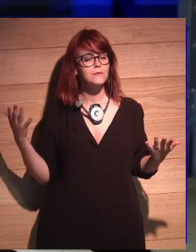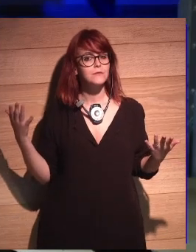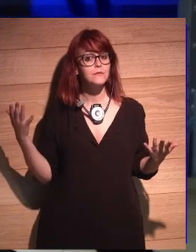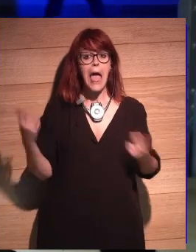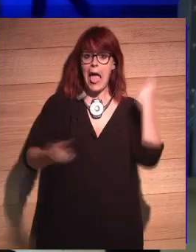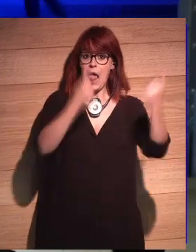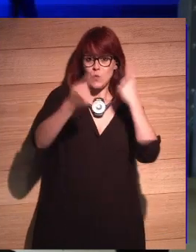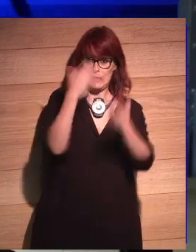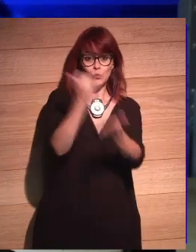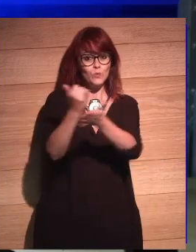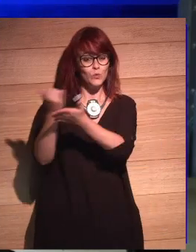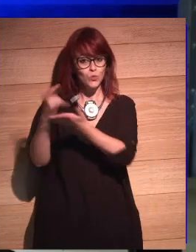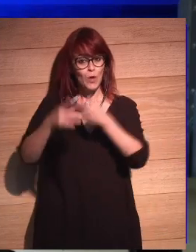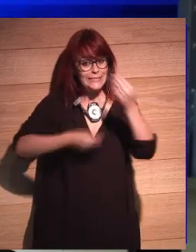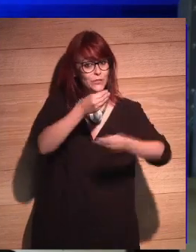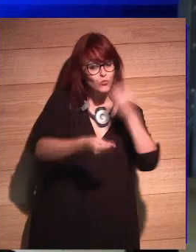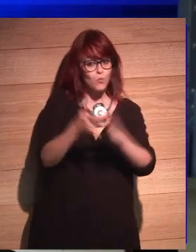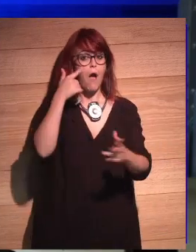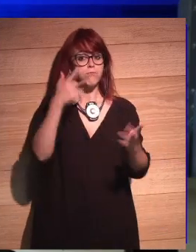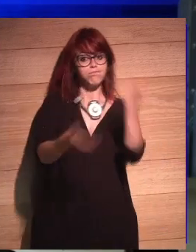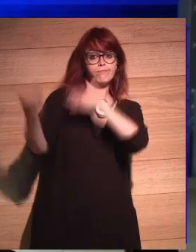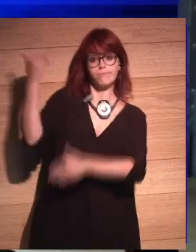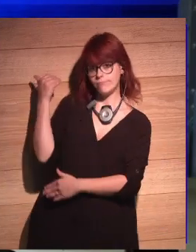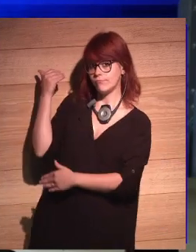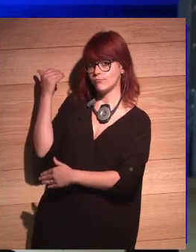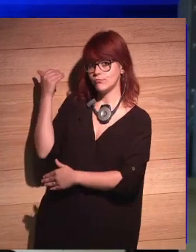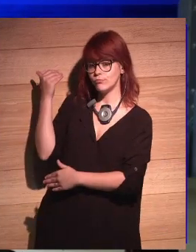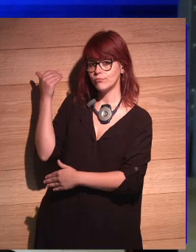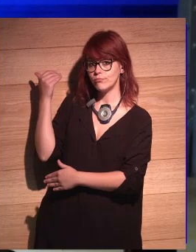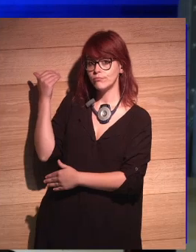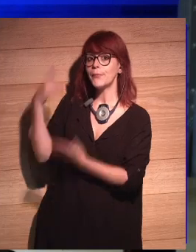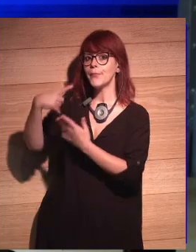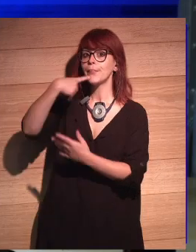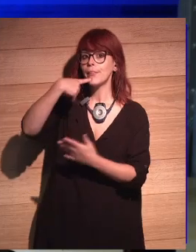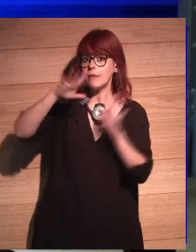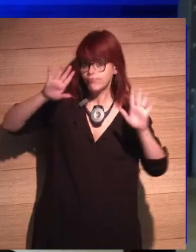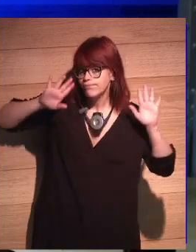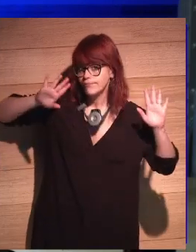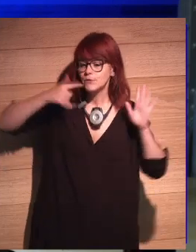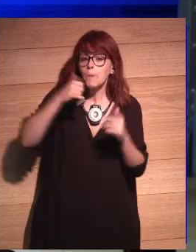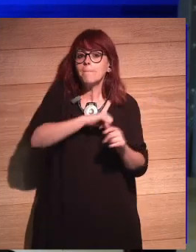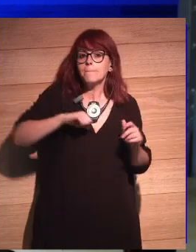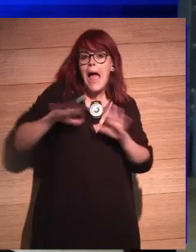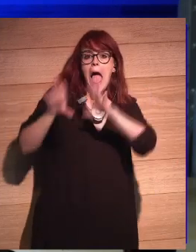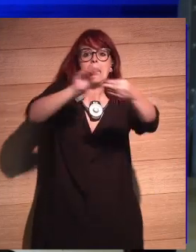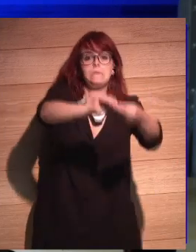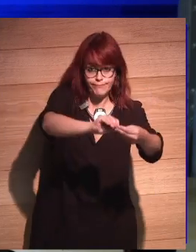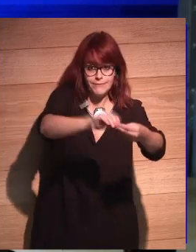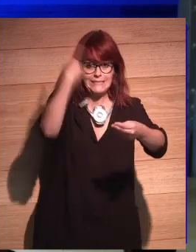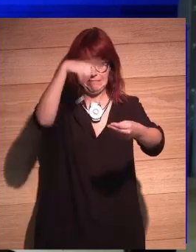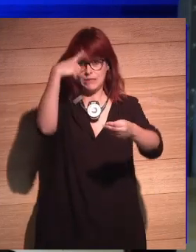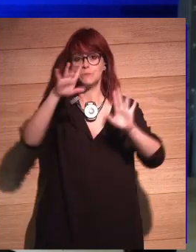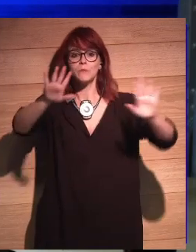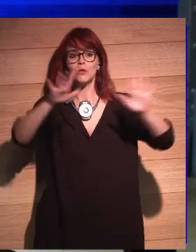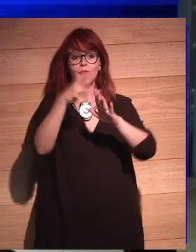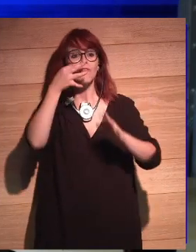the past, I've always started to go, this is very much personalized for a person. Maybe there's a way of doing this for